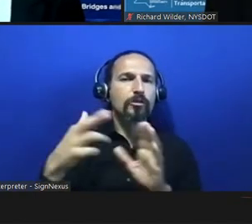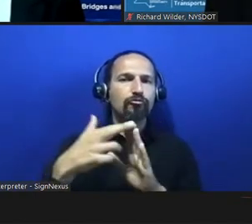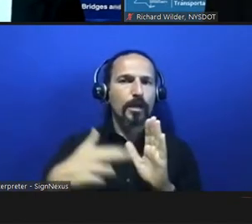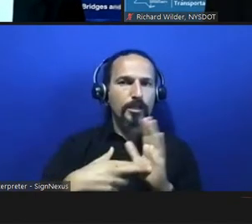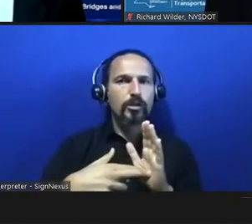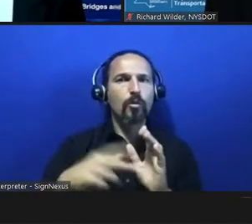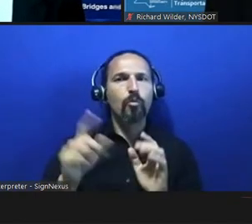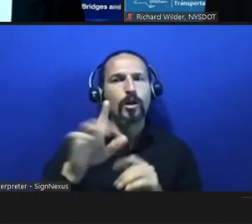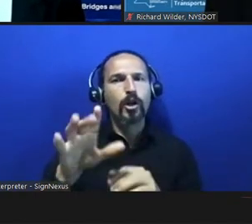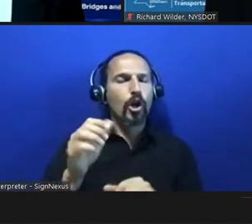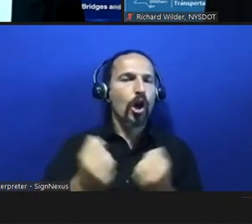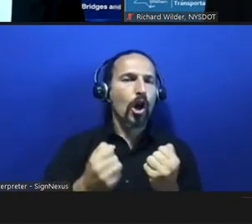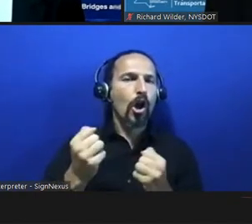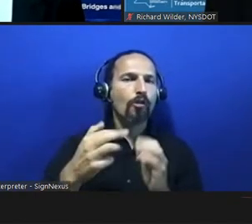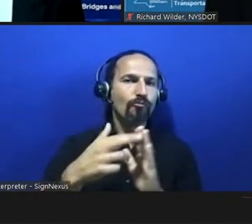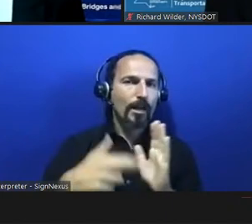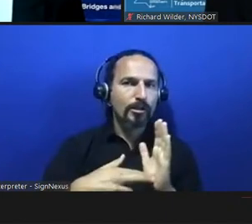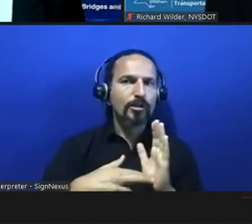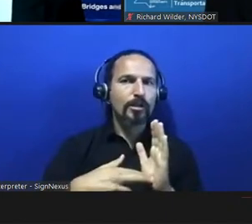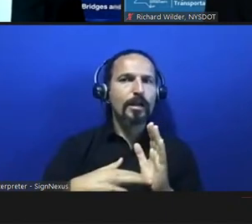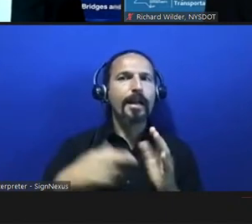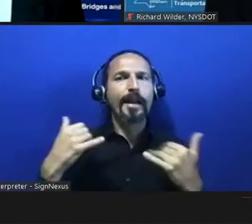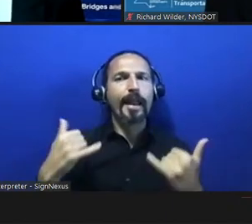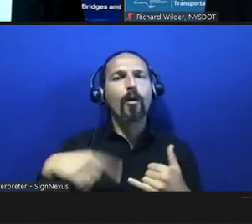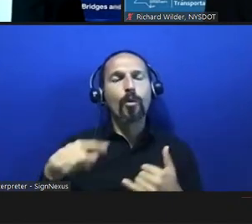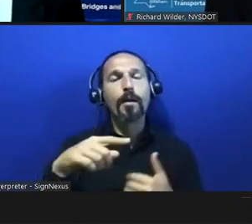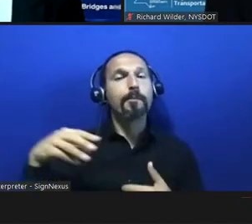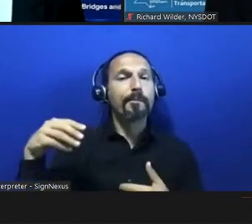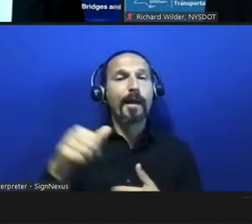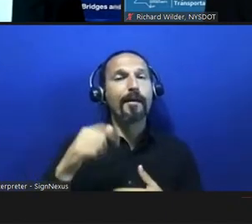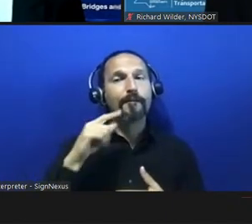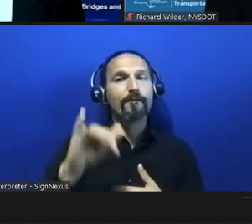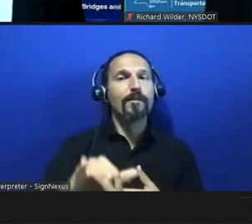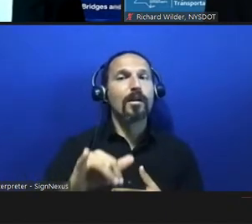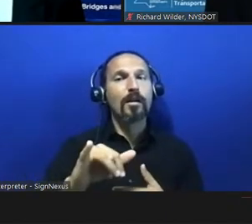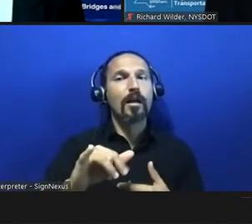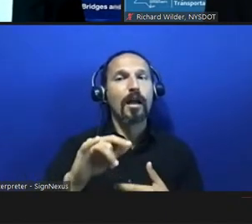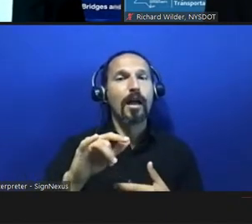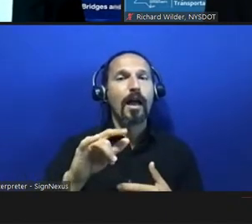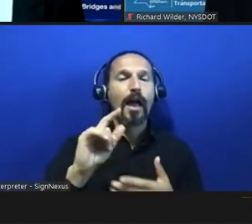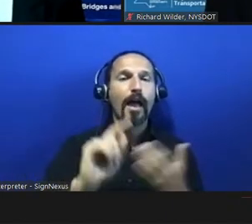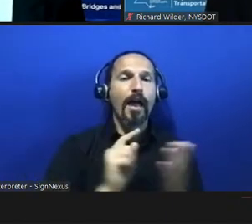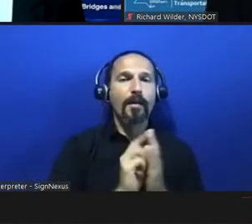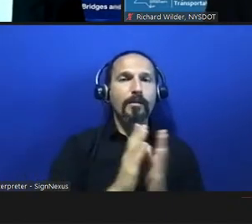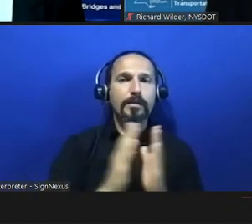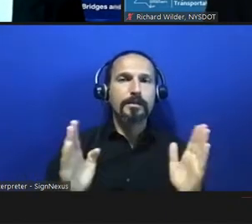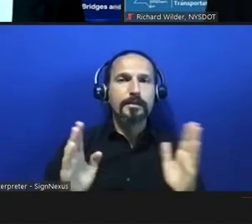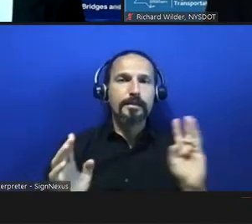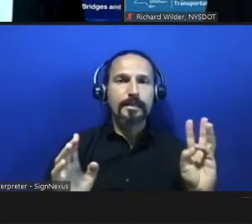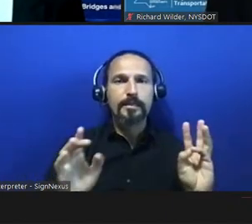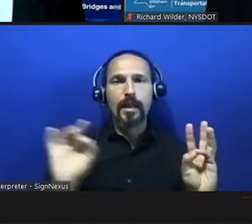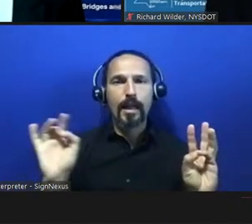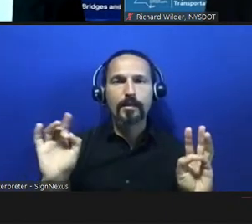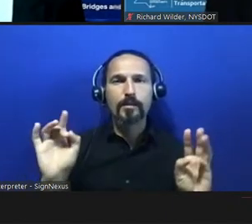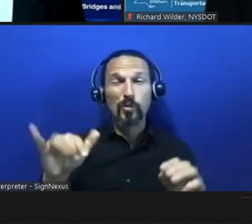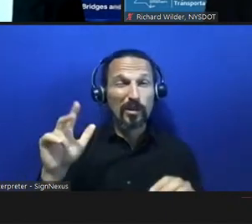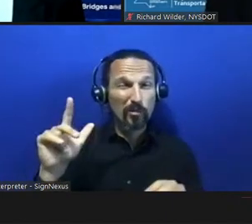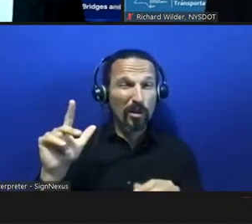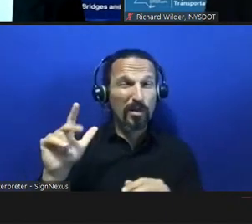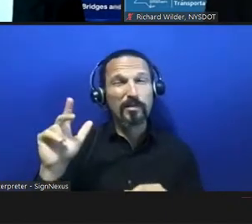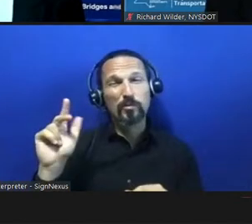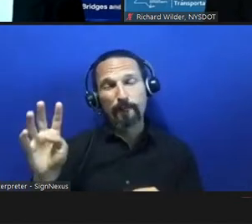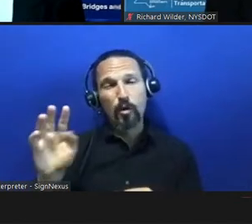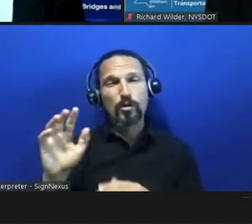where your car is registered at because now we're paying from the hours of 6 a.m to 8 P.M 23. 24